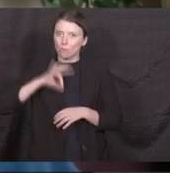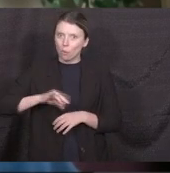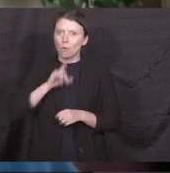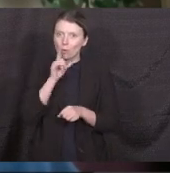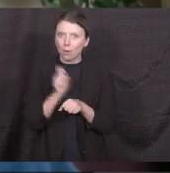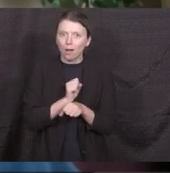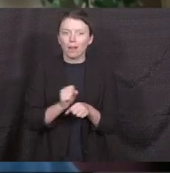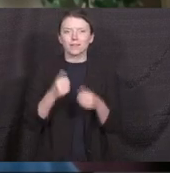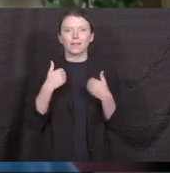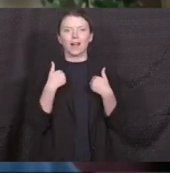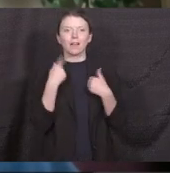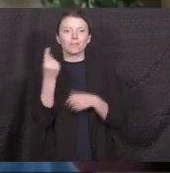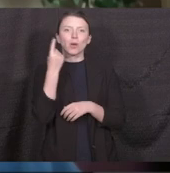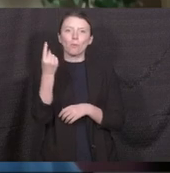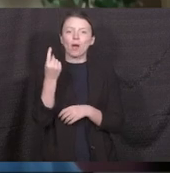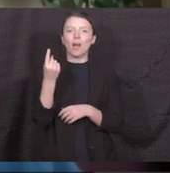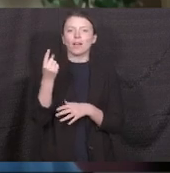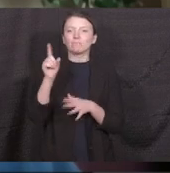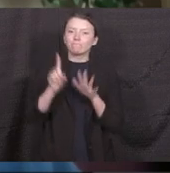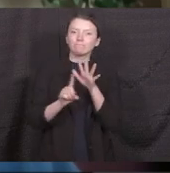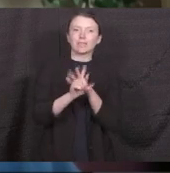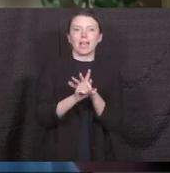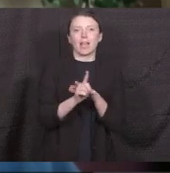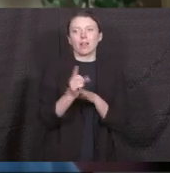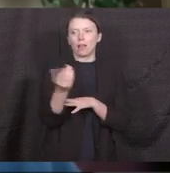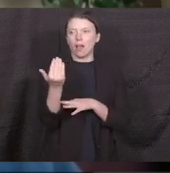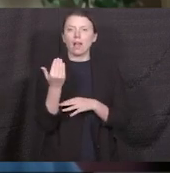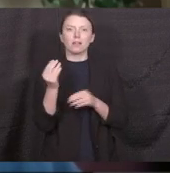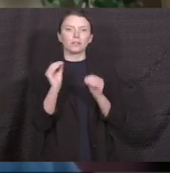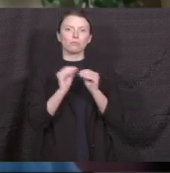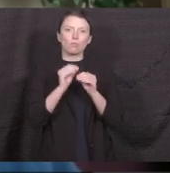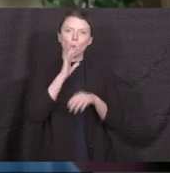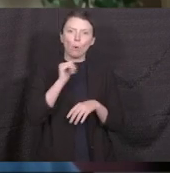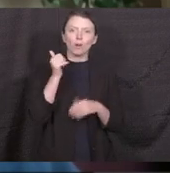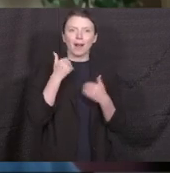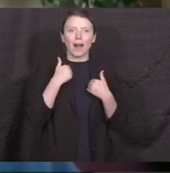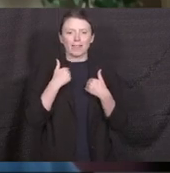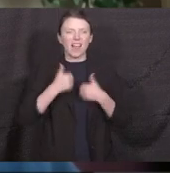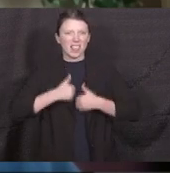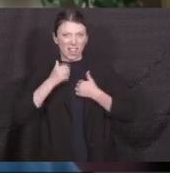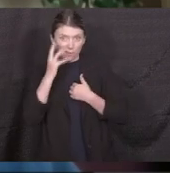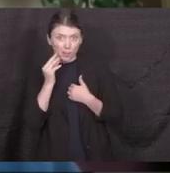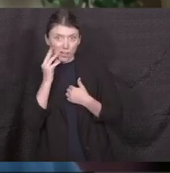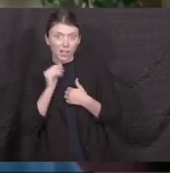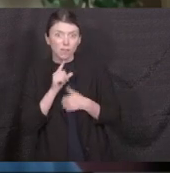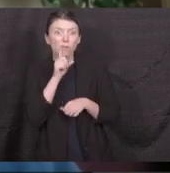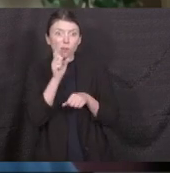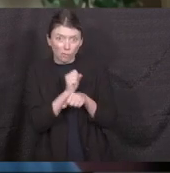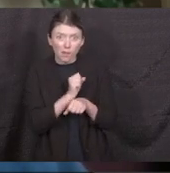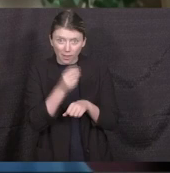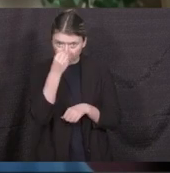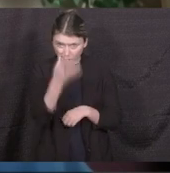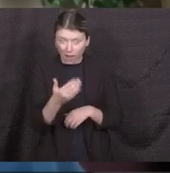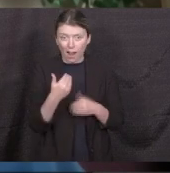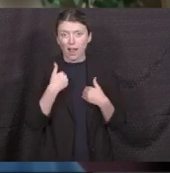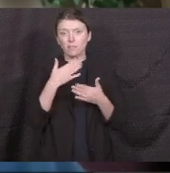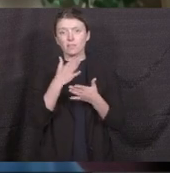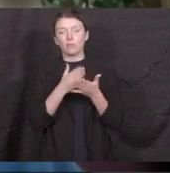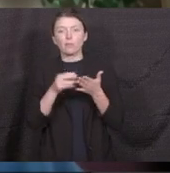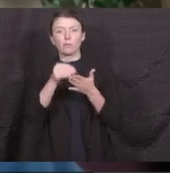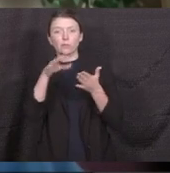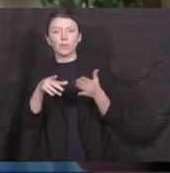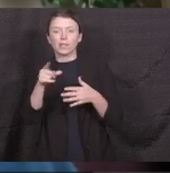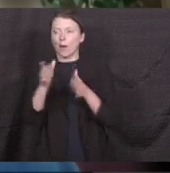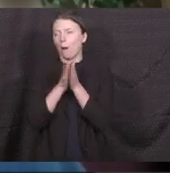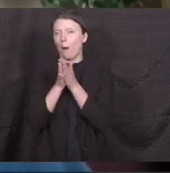to have somebody coming in who might be older, who's got that life experience. And in fact, some of my students who want to race out into the industry, I